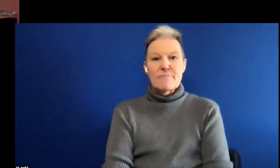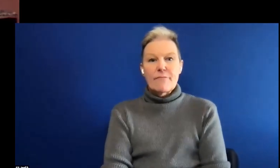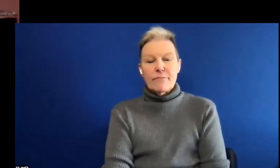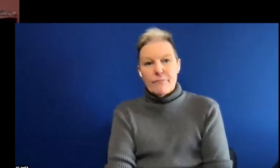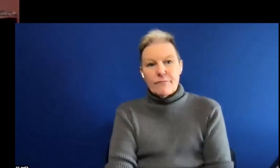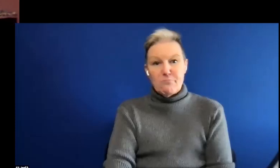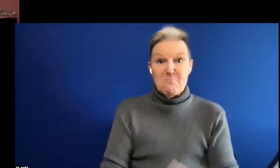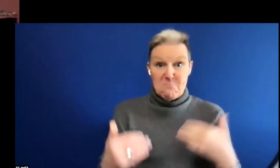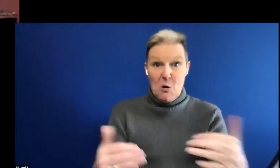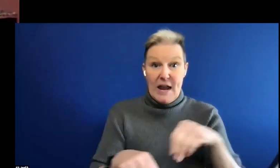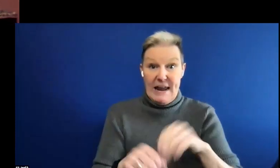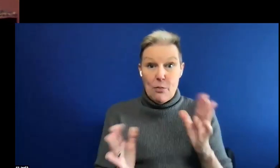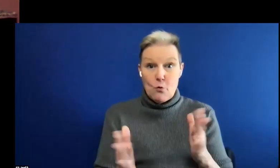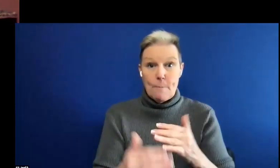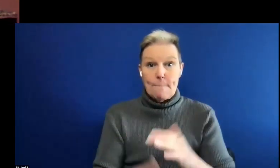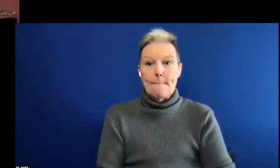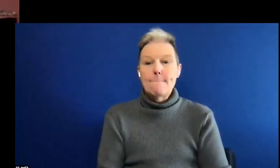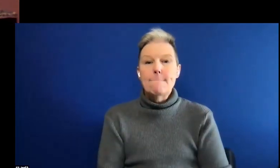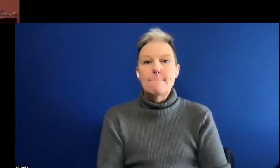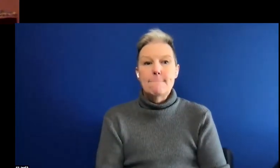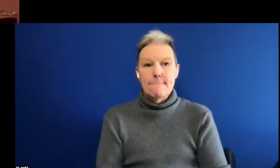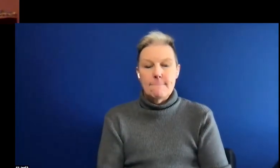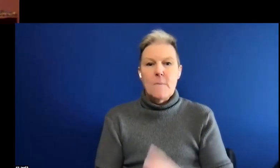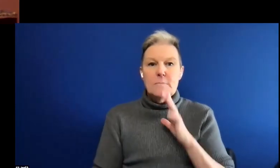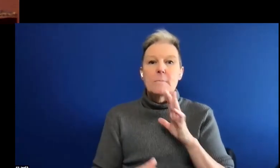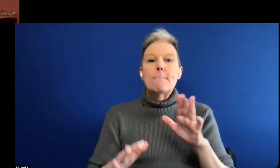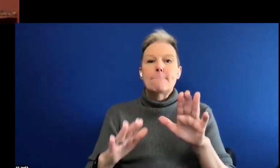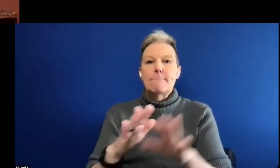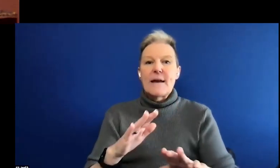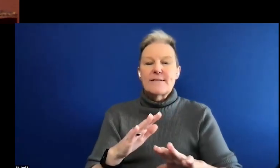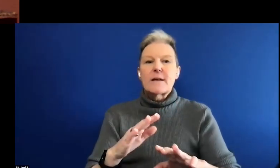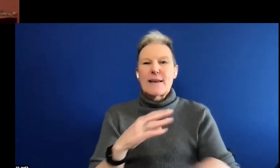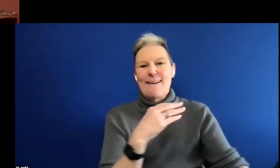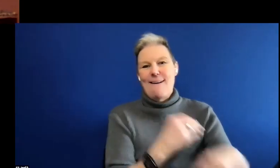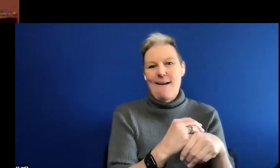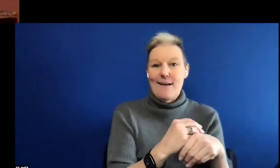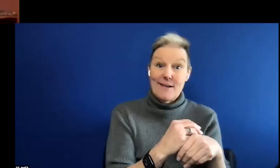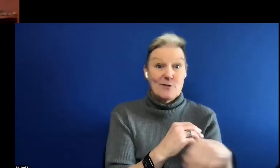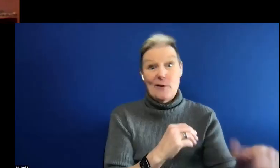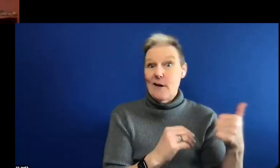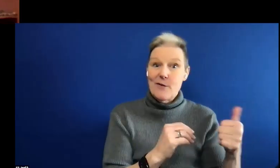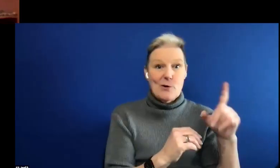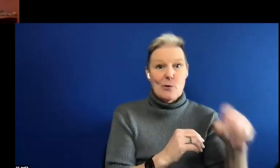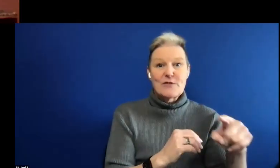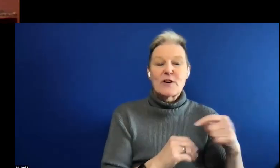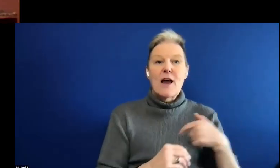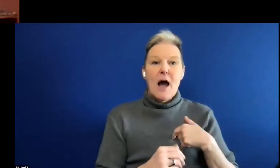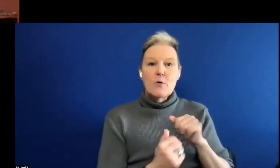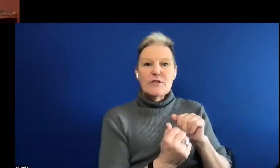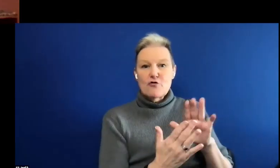Okay, yep, go ahead, in the room. So this will basically be an extension off of the other question I was